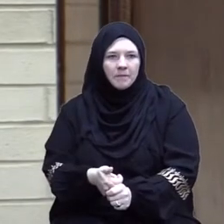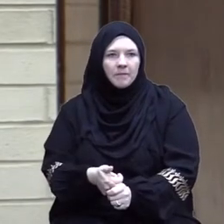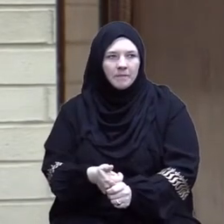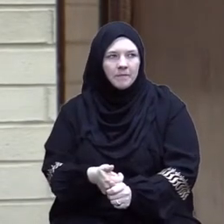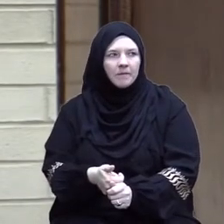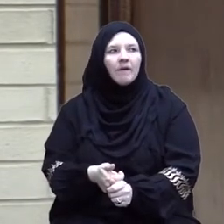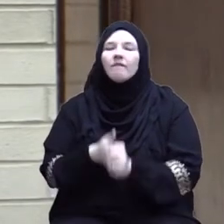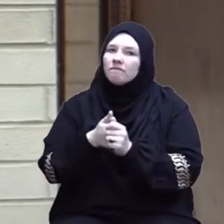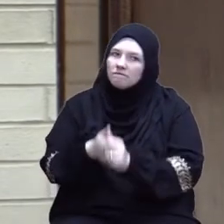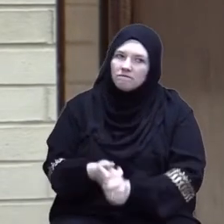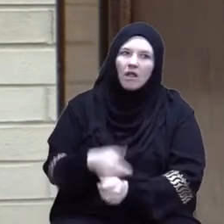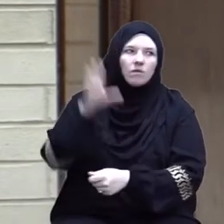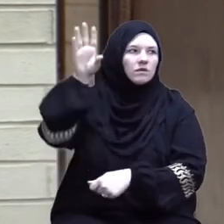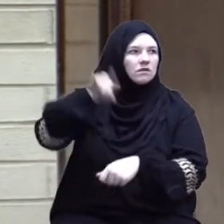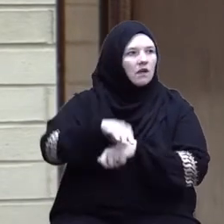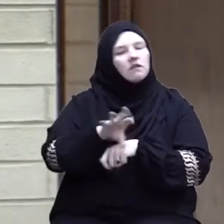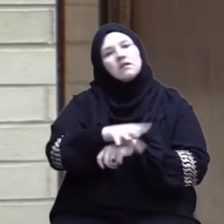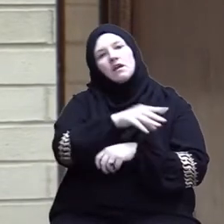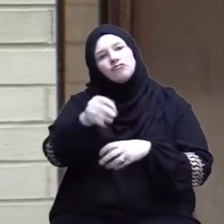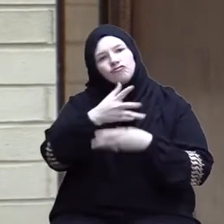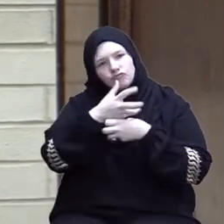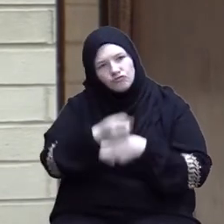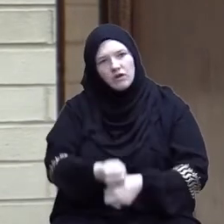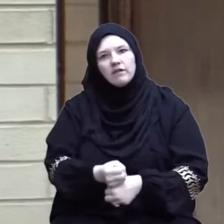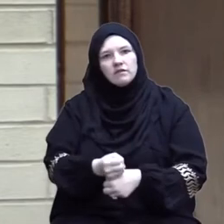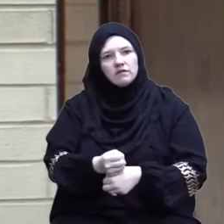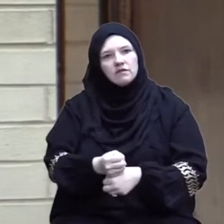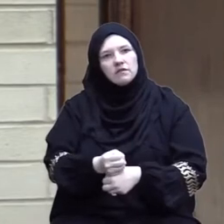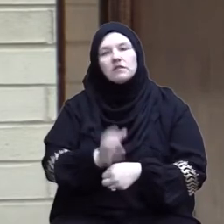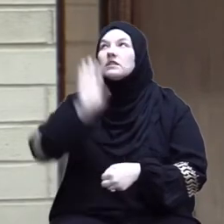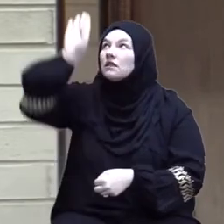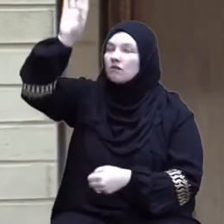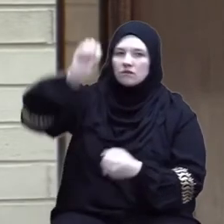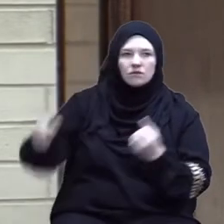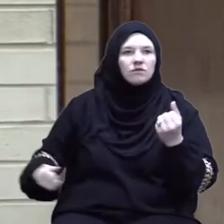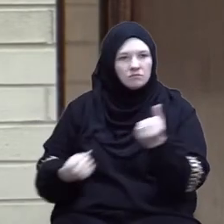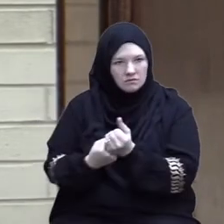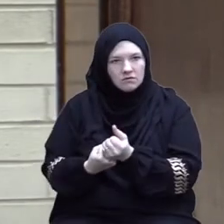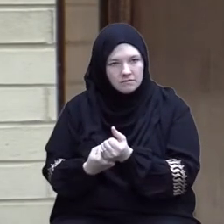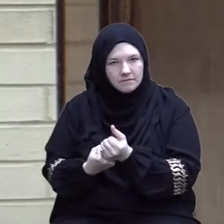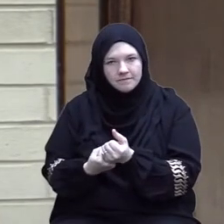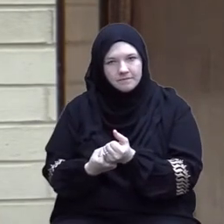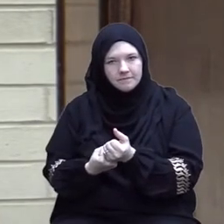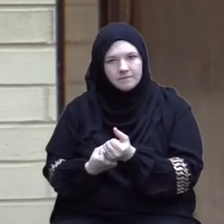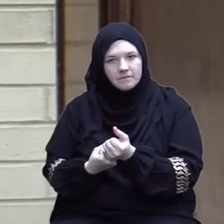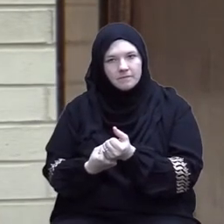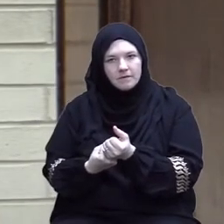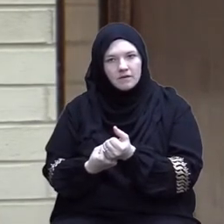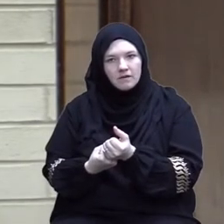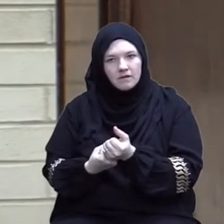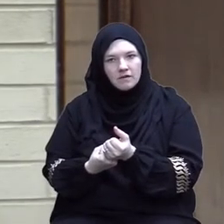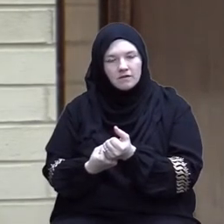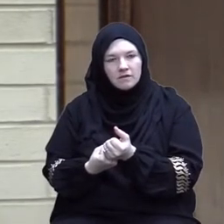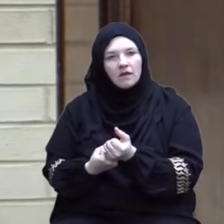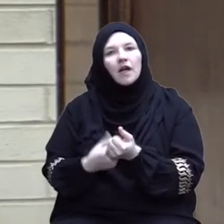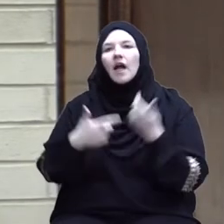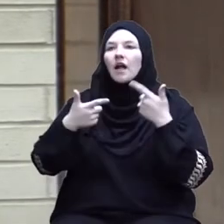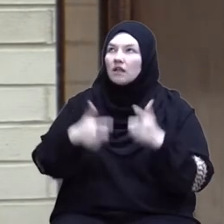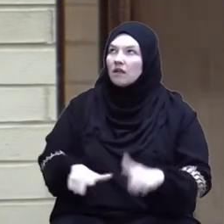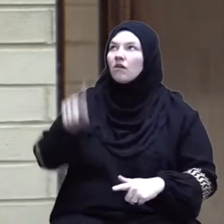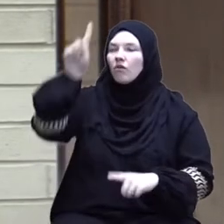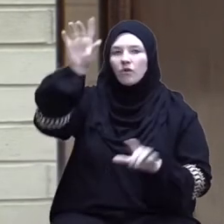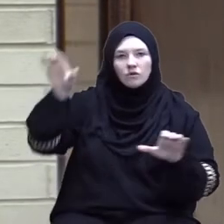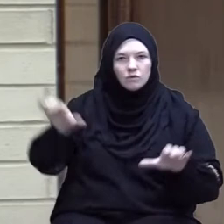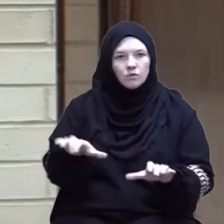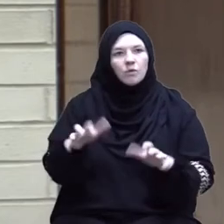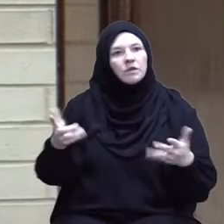and to trust the outcome, to trust His support, and to let Him do what He has always done